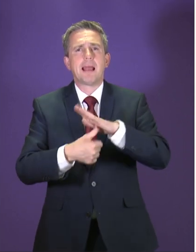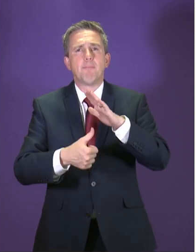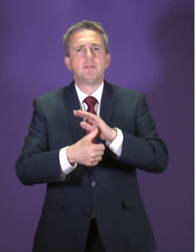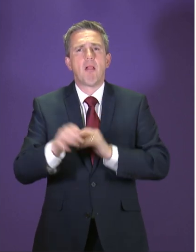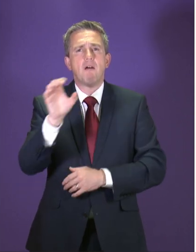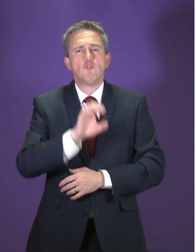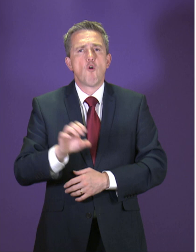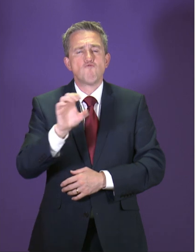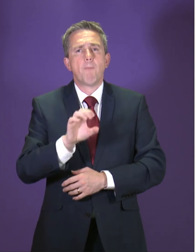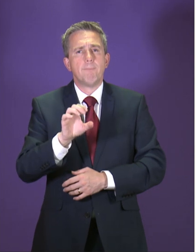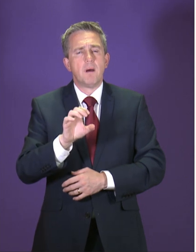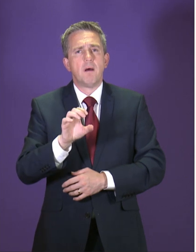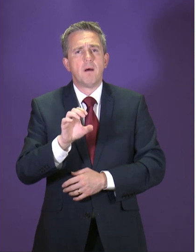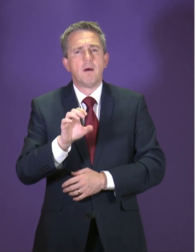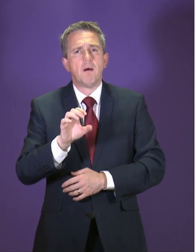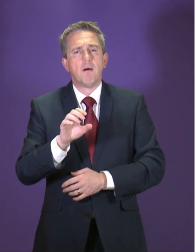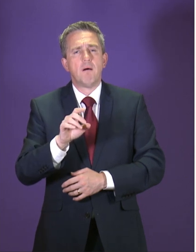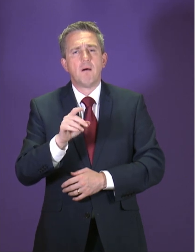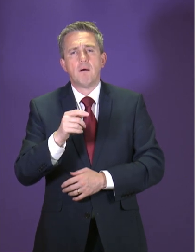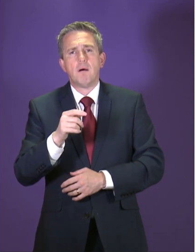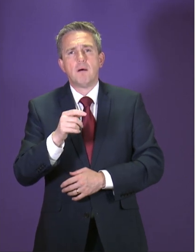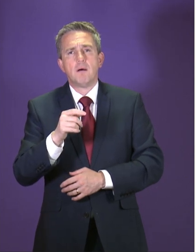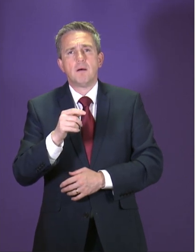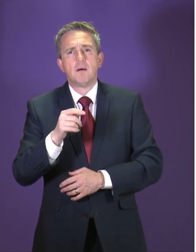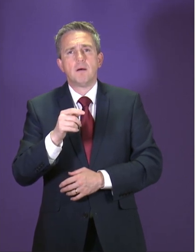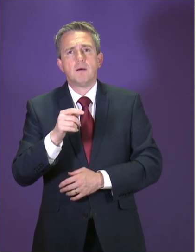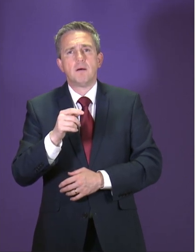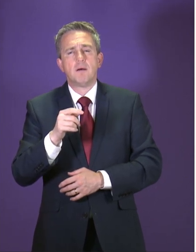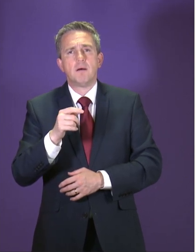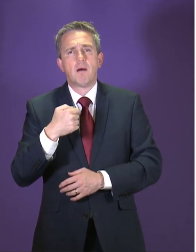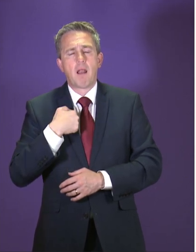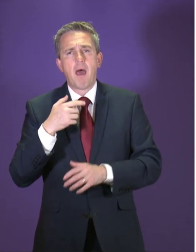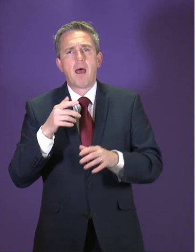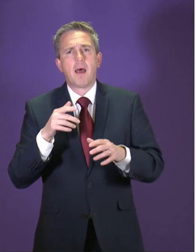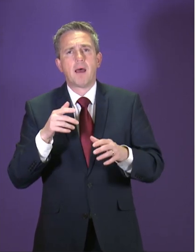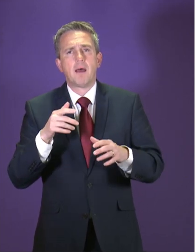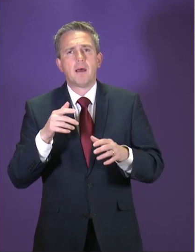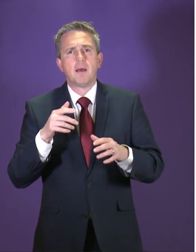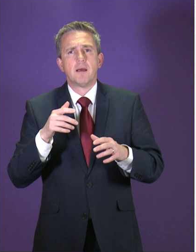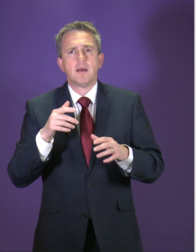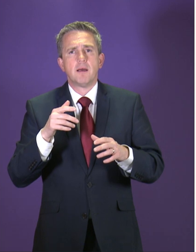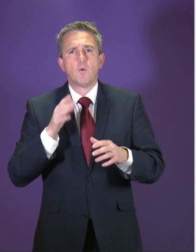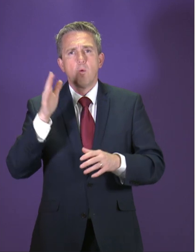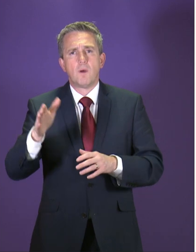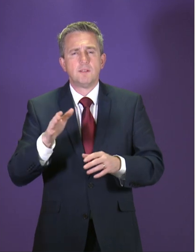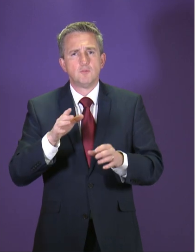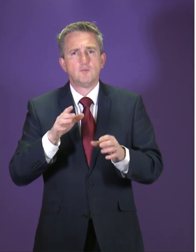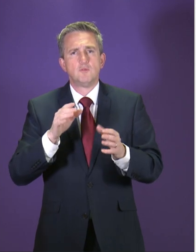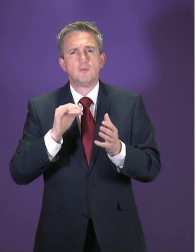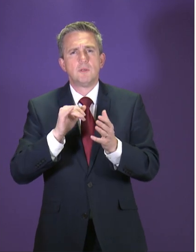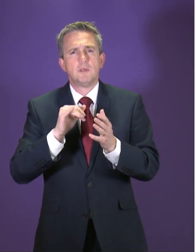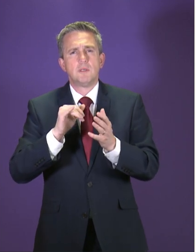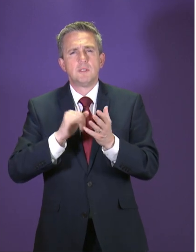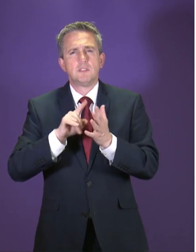in Antwerp. And at that time started the war in ex-Yugoslavia. Sarajevo